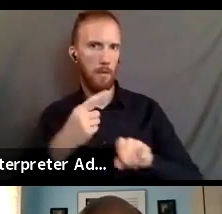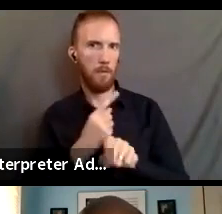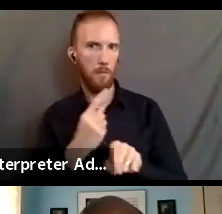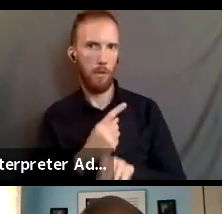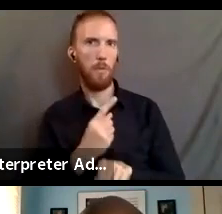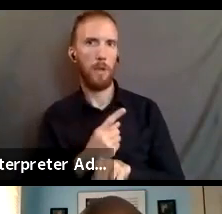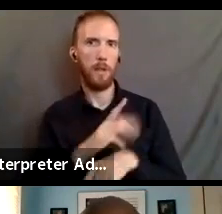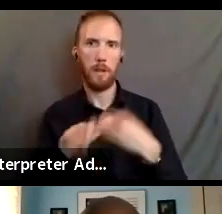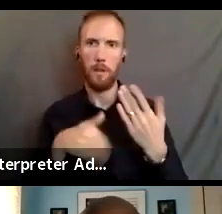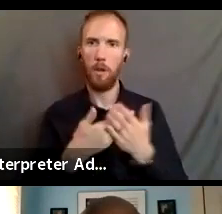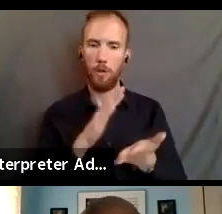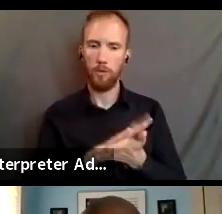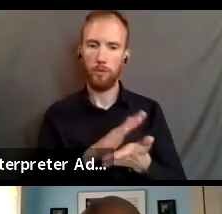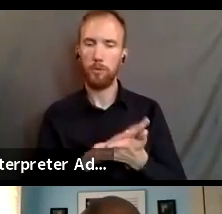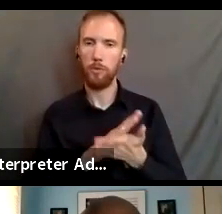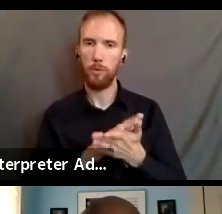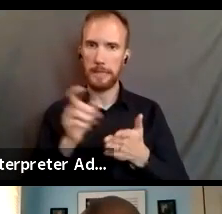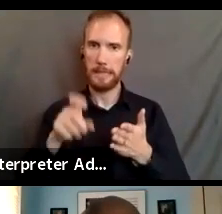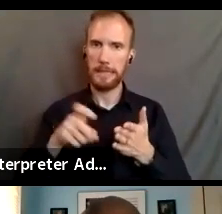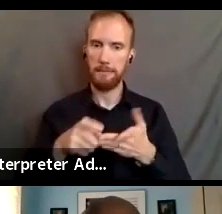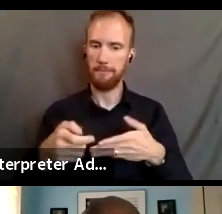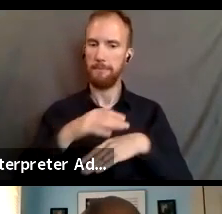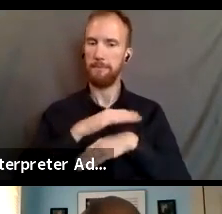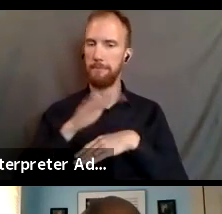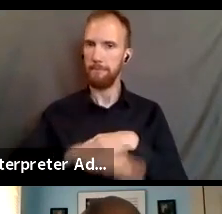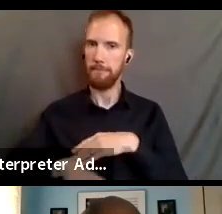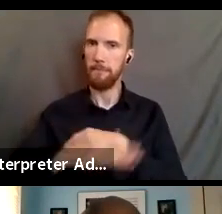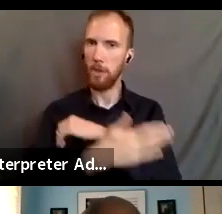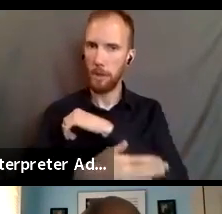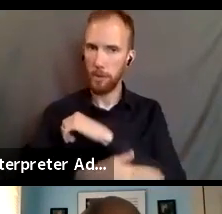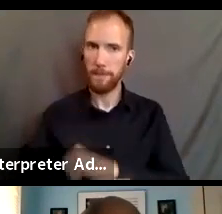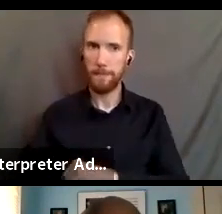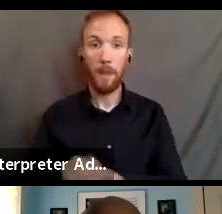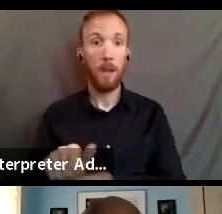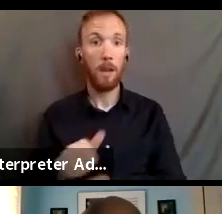time any other questions or comments